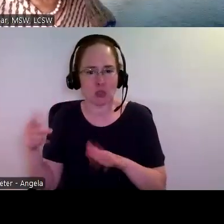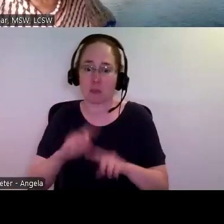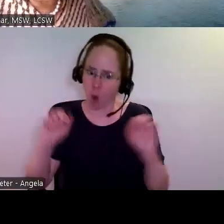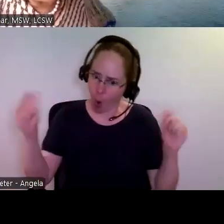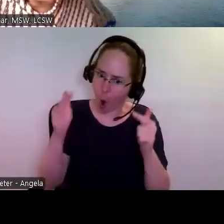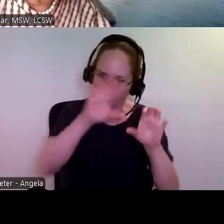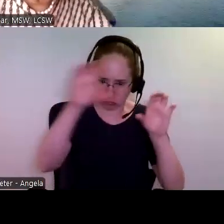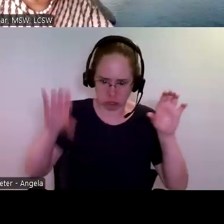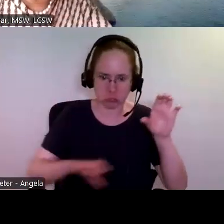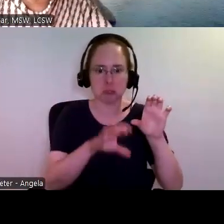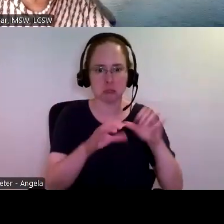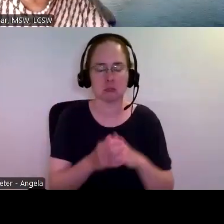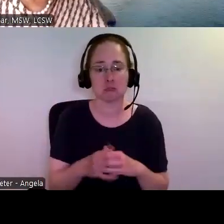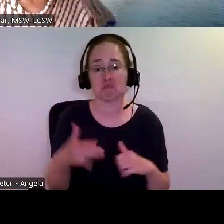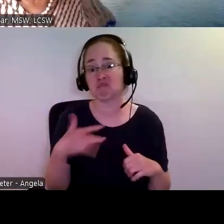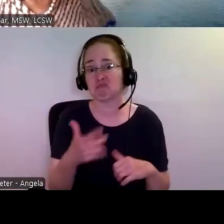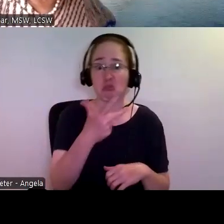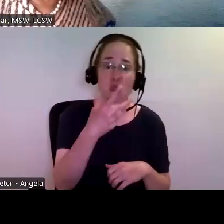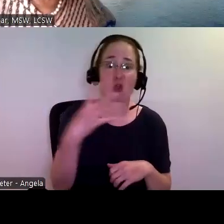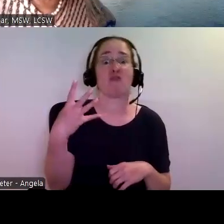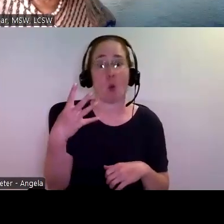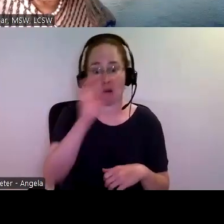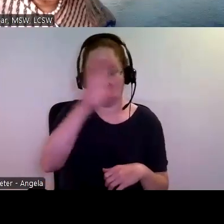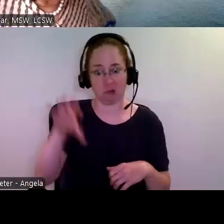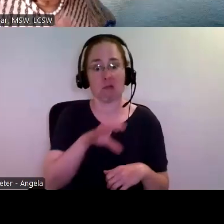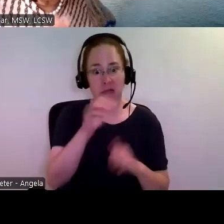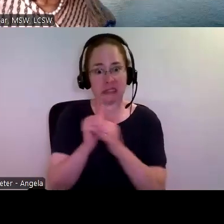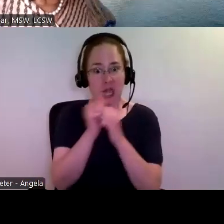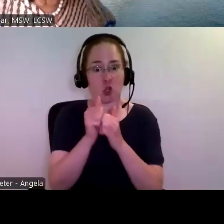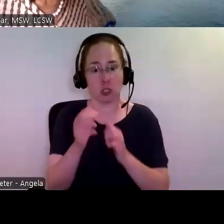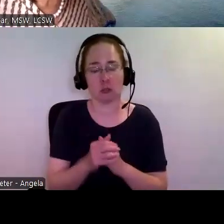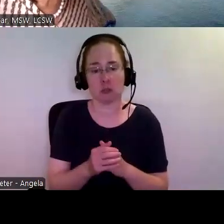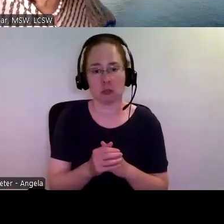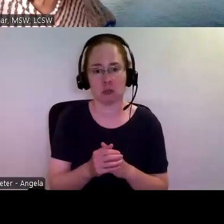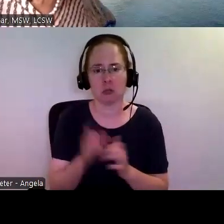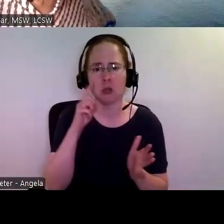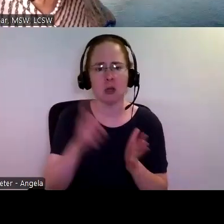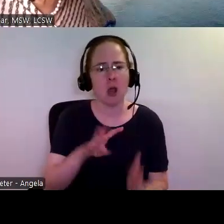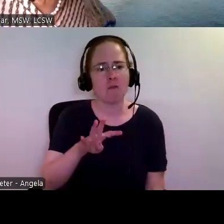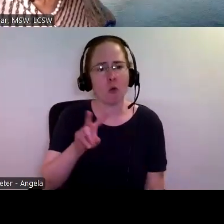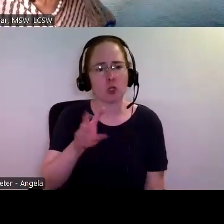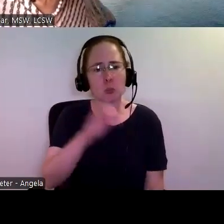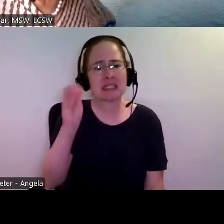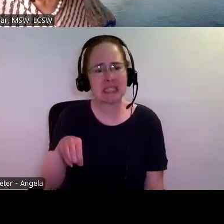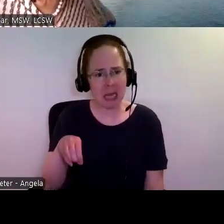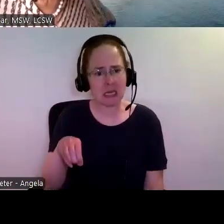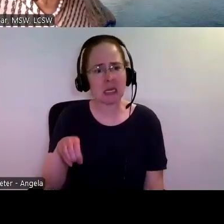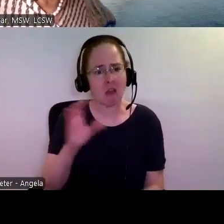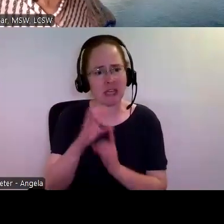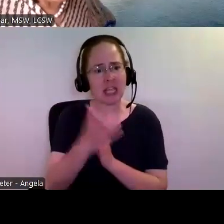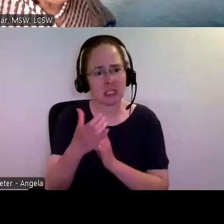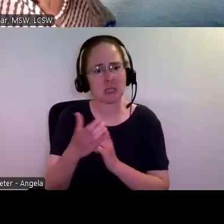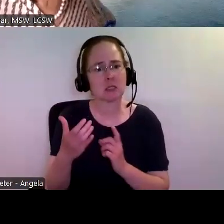this. Often it's 3 or 4 of these. And look at that, 42% of the cases